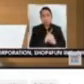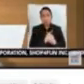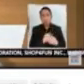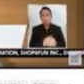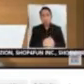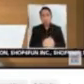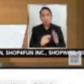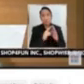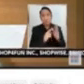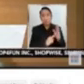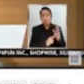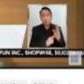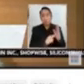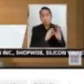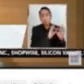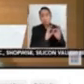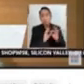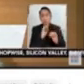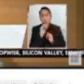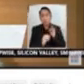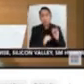rules-based international order.